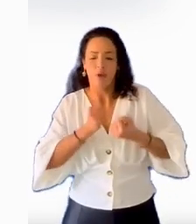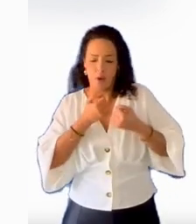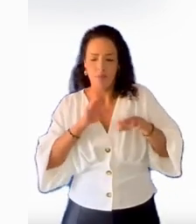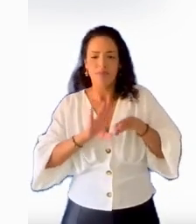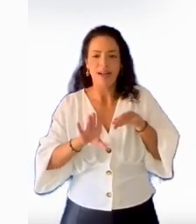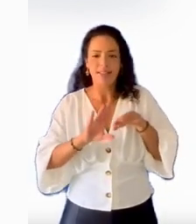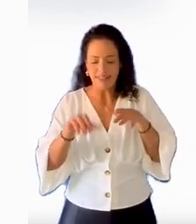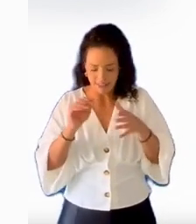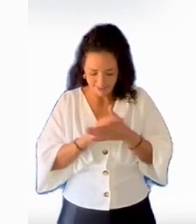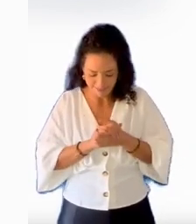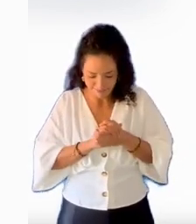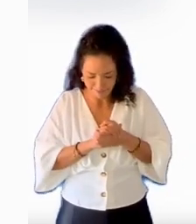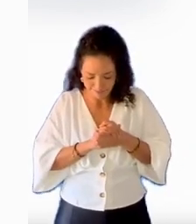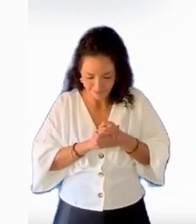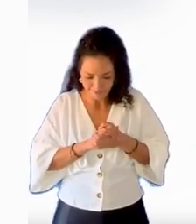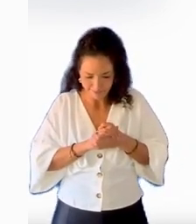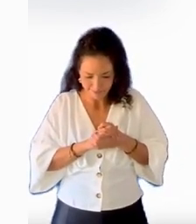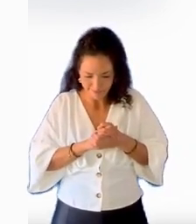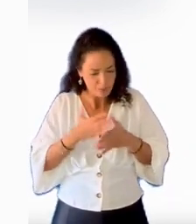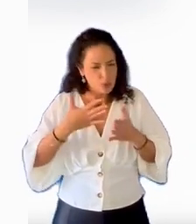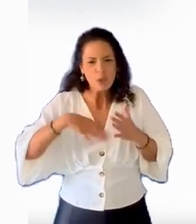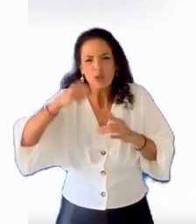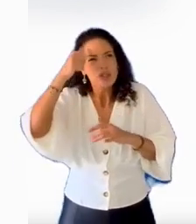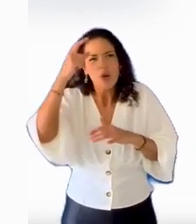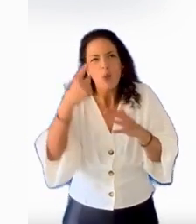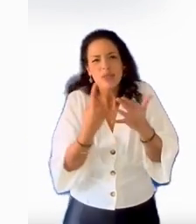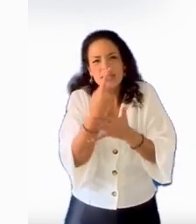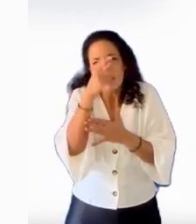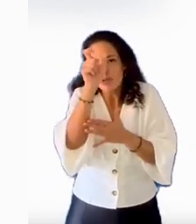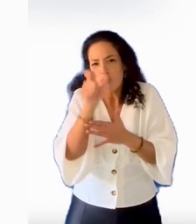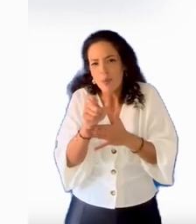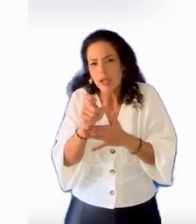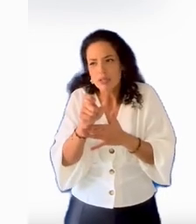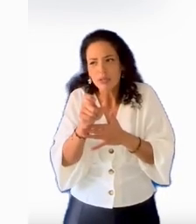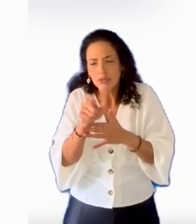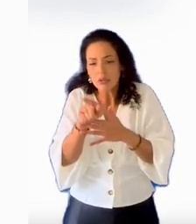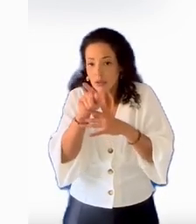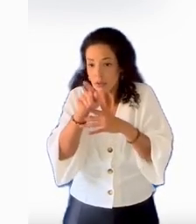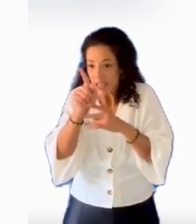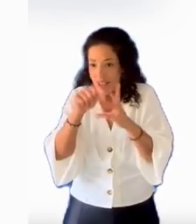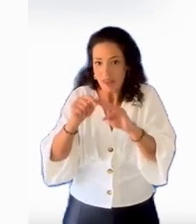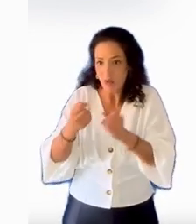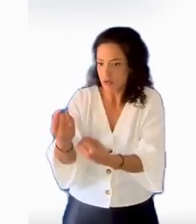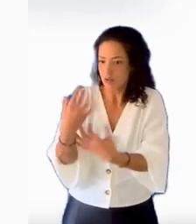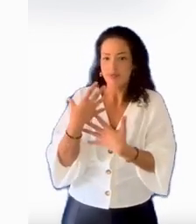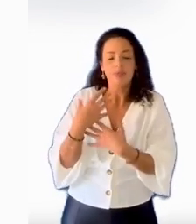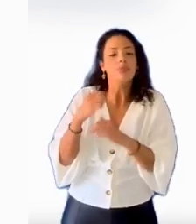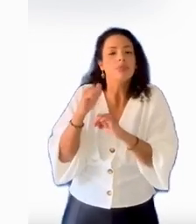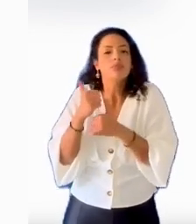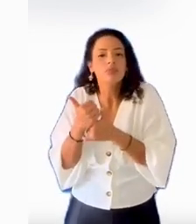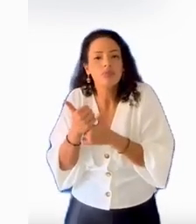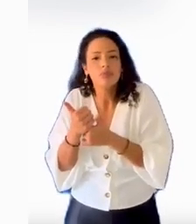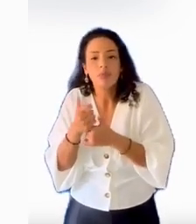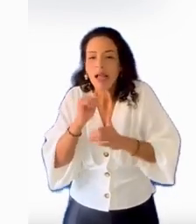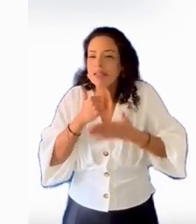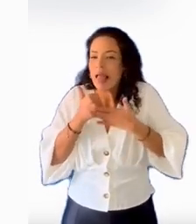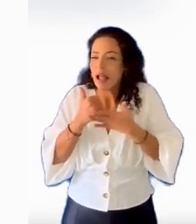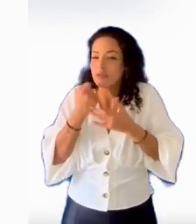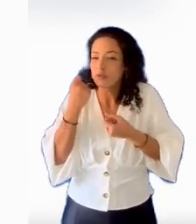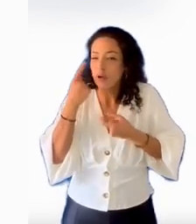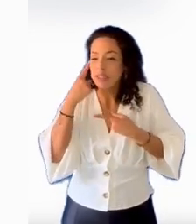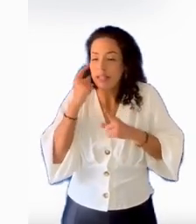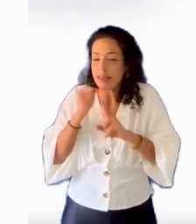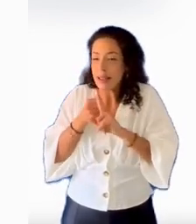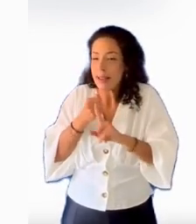own practice. Although we do not need to know what's happened to someone unless they wish to share their story, it can be helpful to gain an understanding